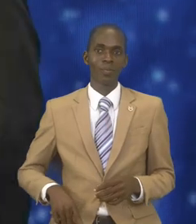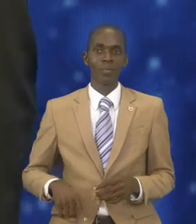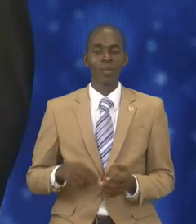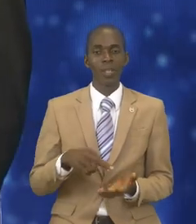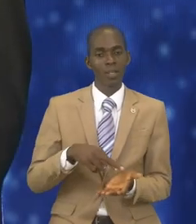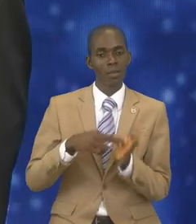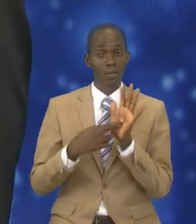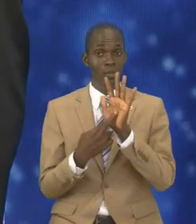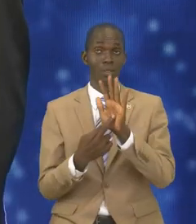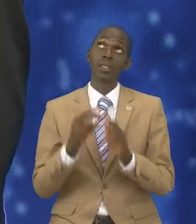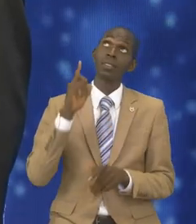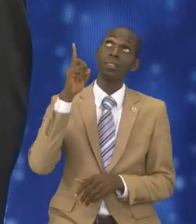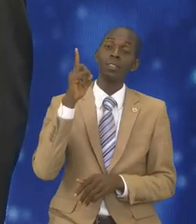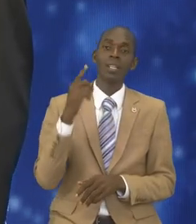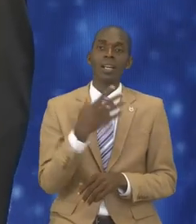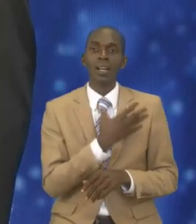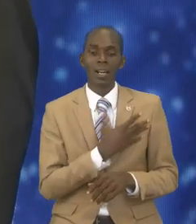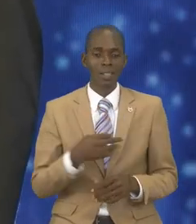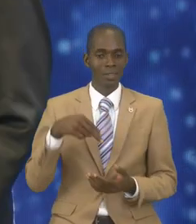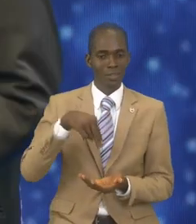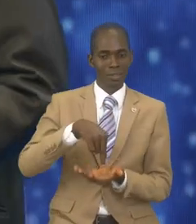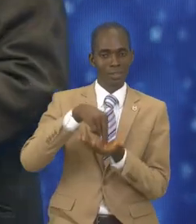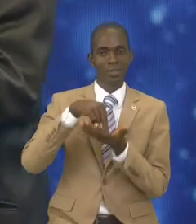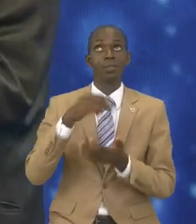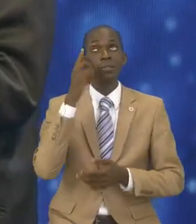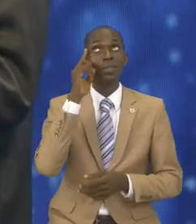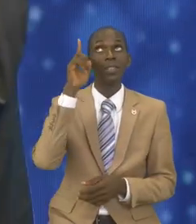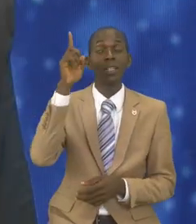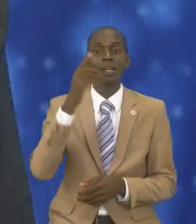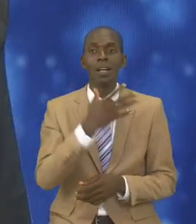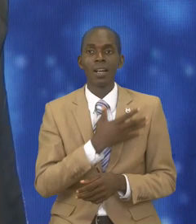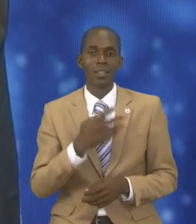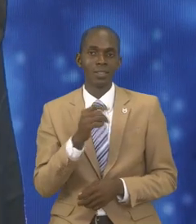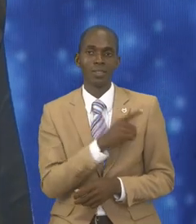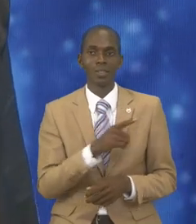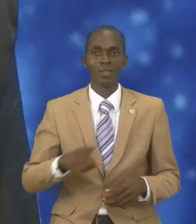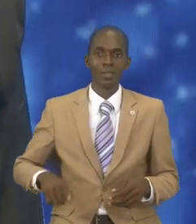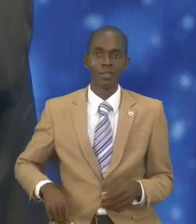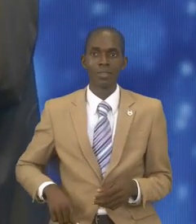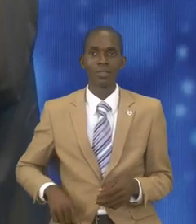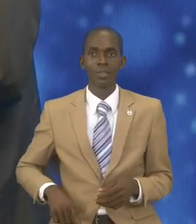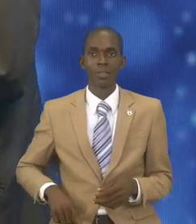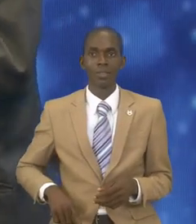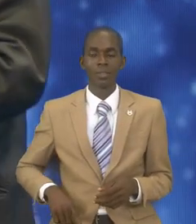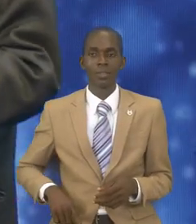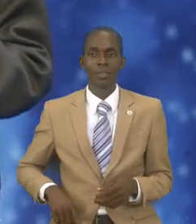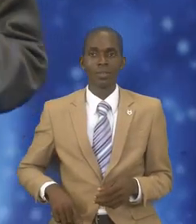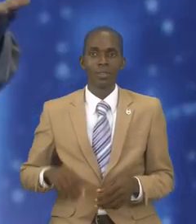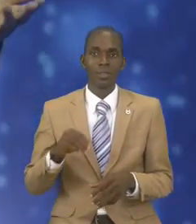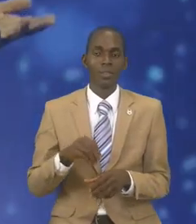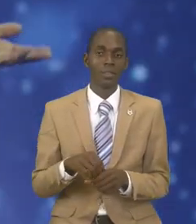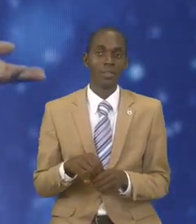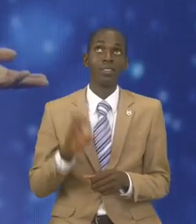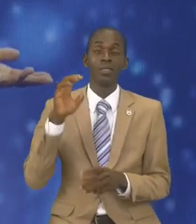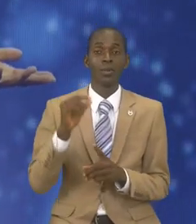him and stands for him. And the Lord is in his word. You